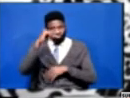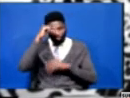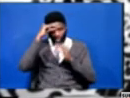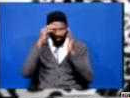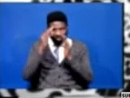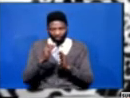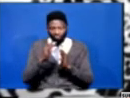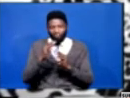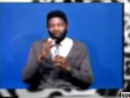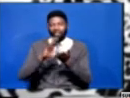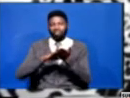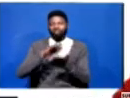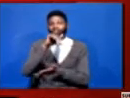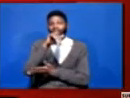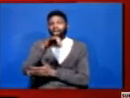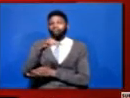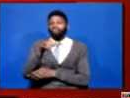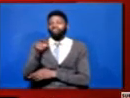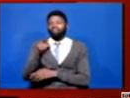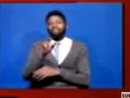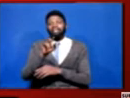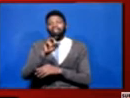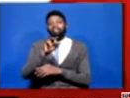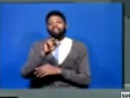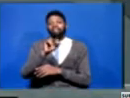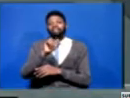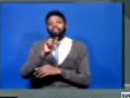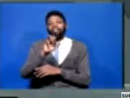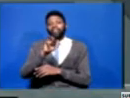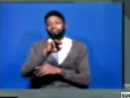Trans-nzoia County, that is George Natembeya, elected on a DAP-K.